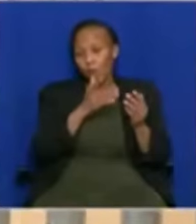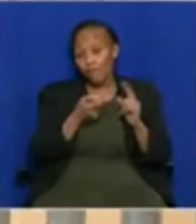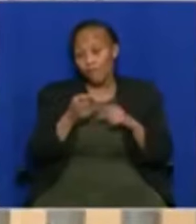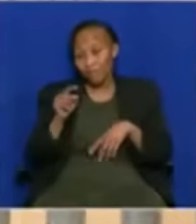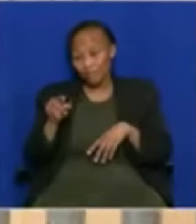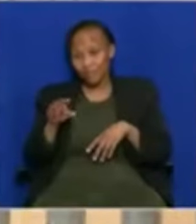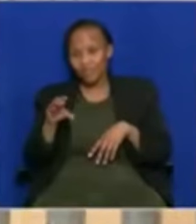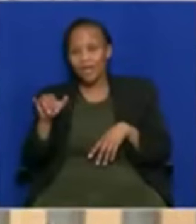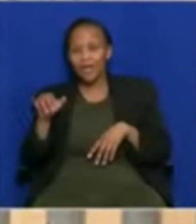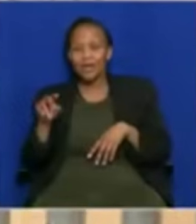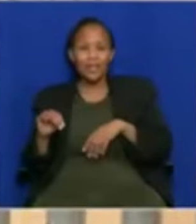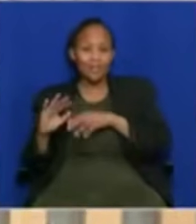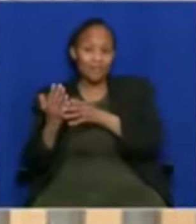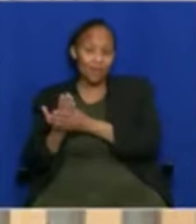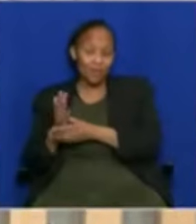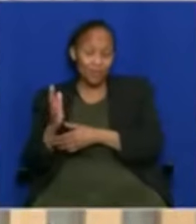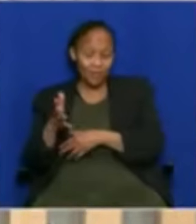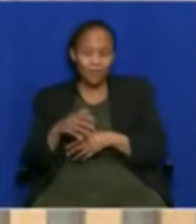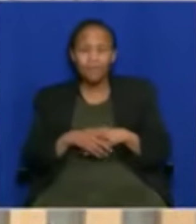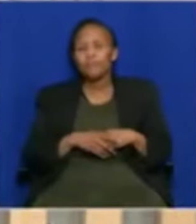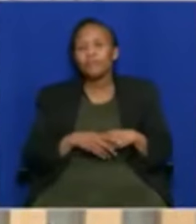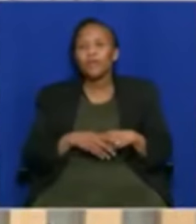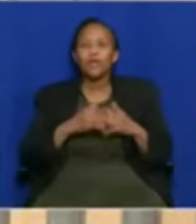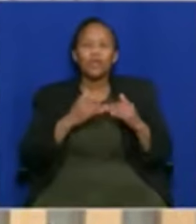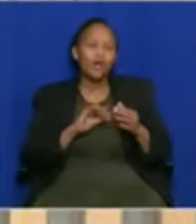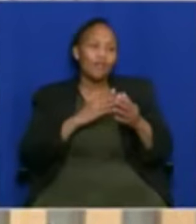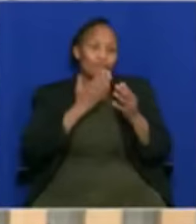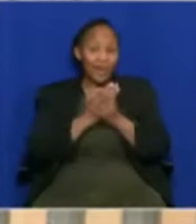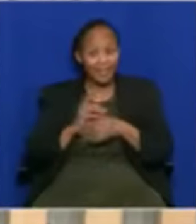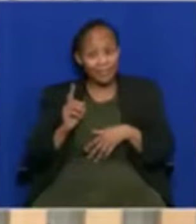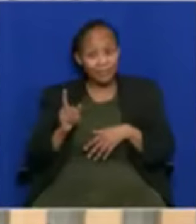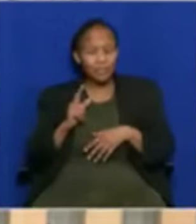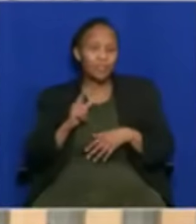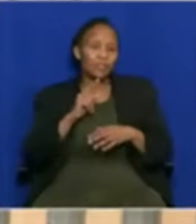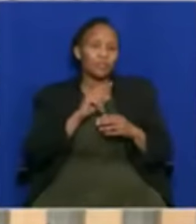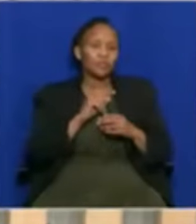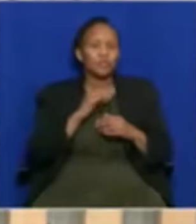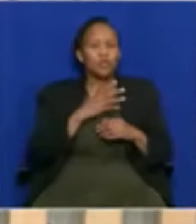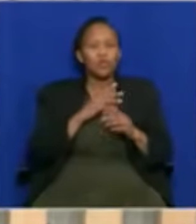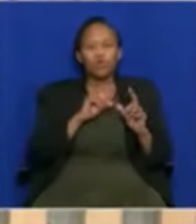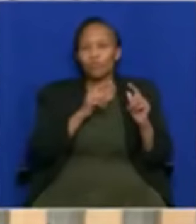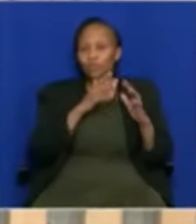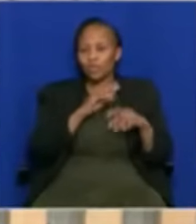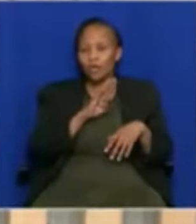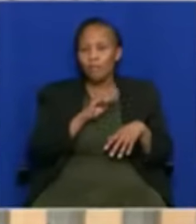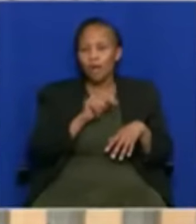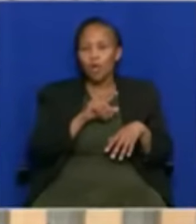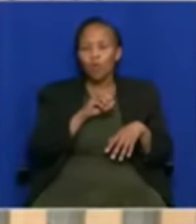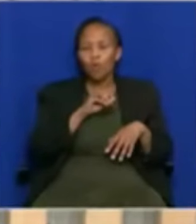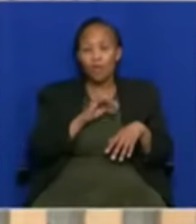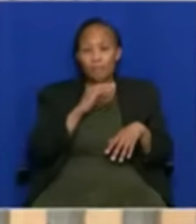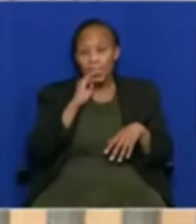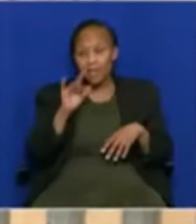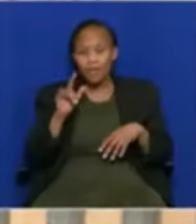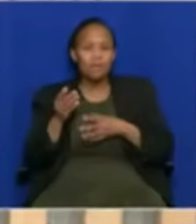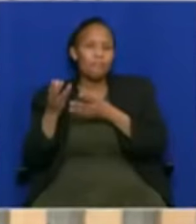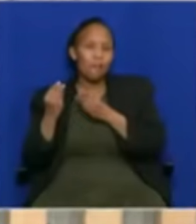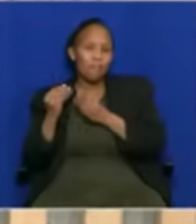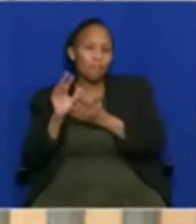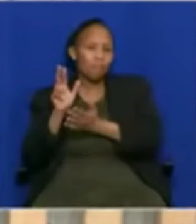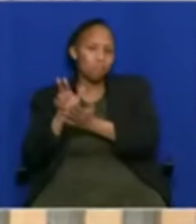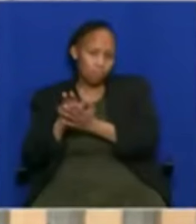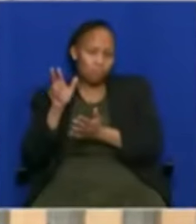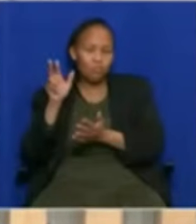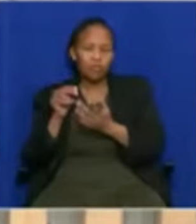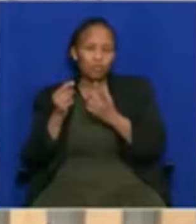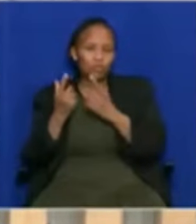same files that Commissioner Baloyi references, we will find an authorization to inquire into their